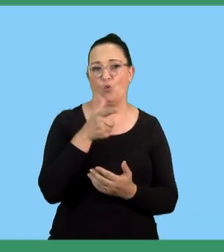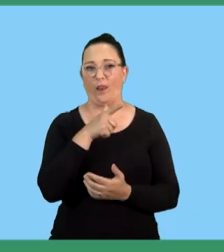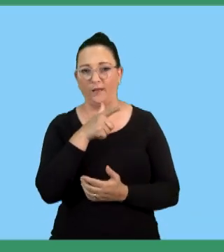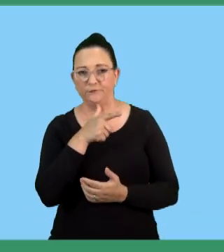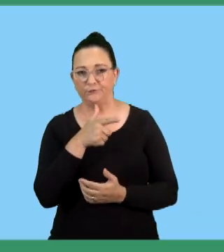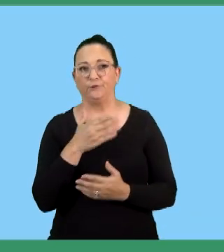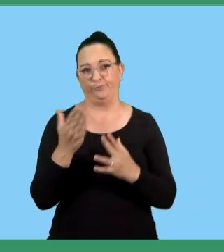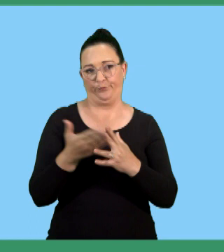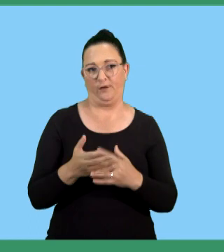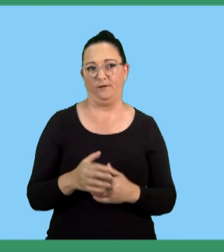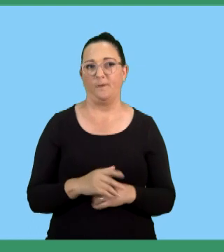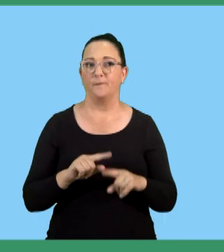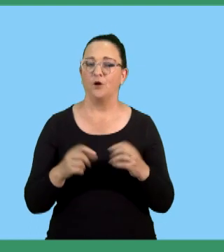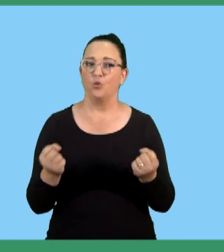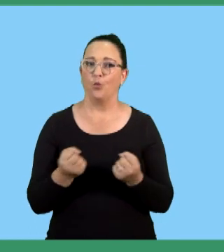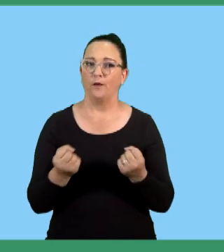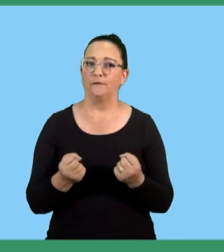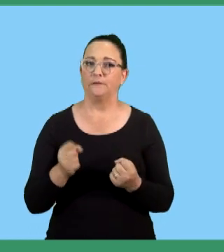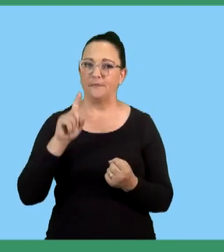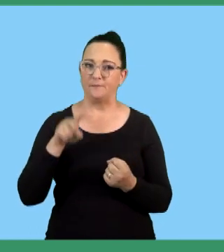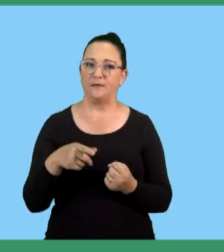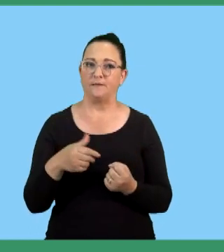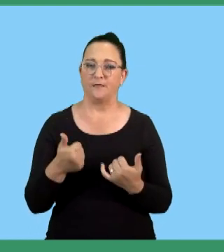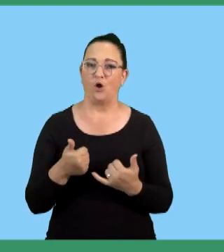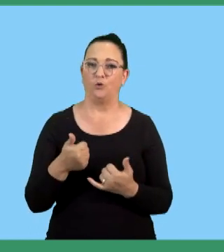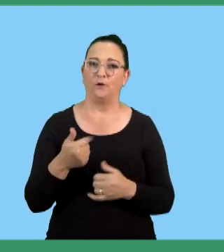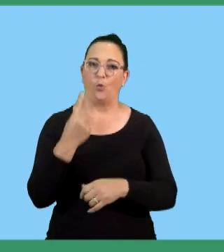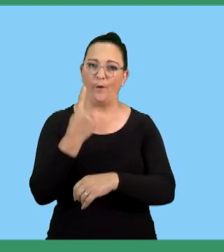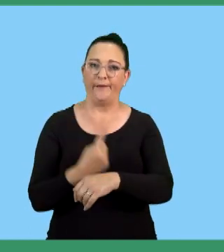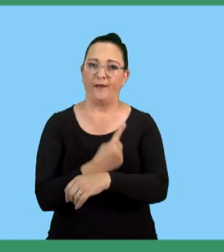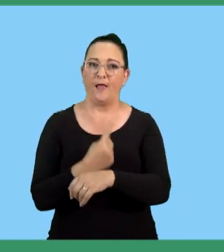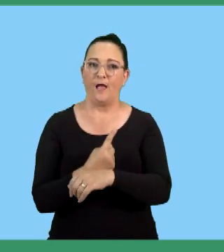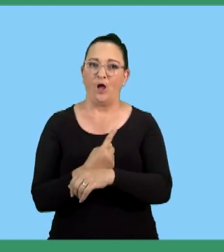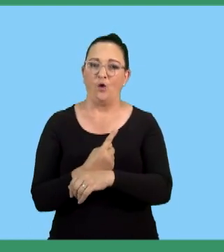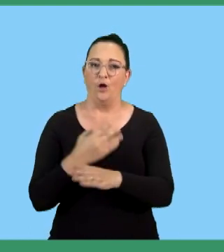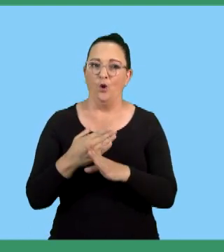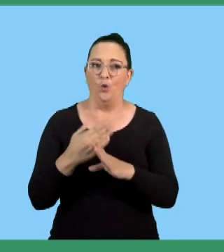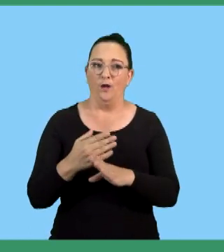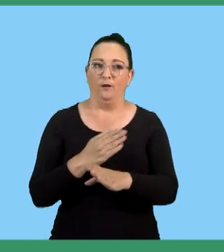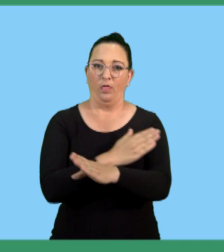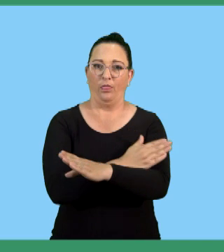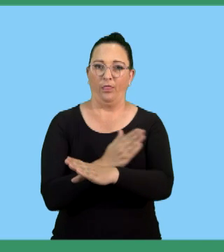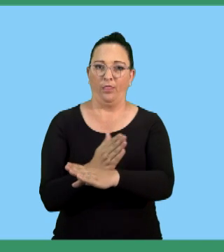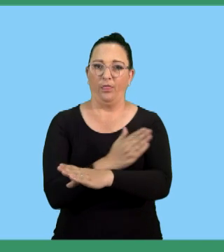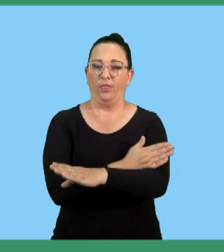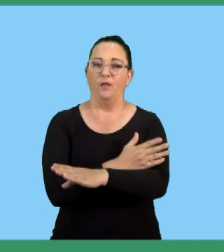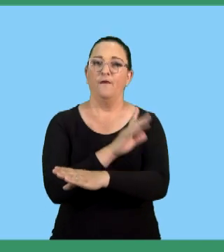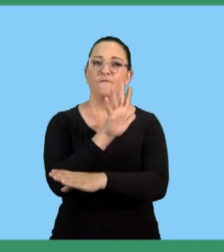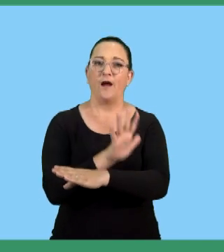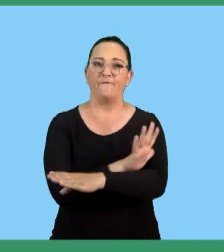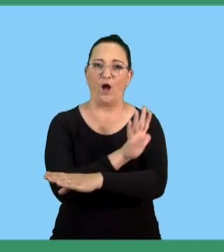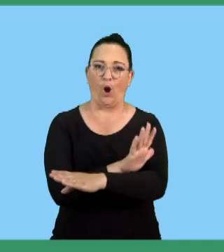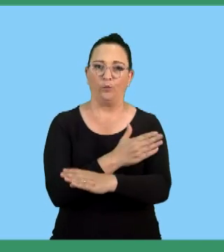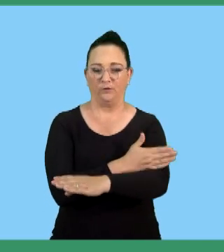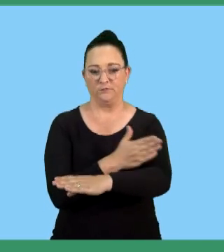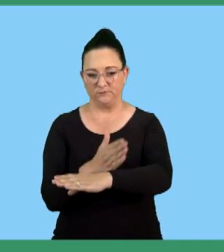that. So it says here, workers must have a meal of 60 minutes after 5 continuous hours